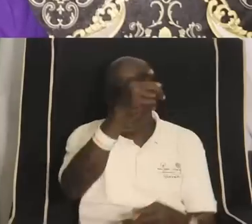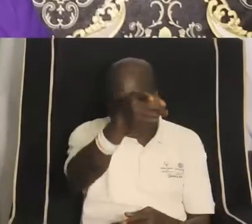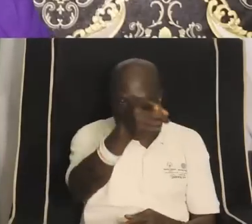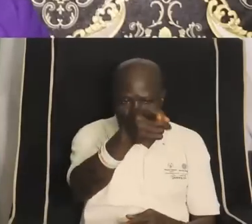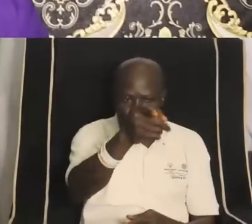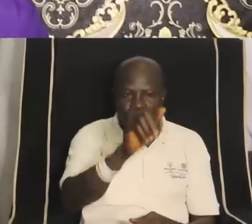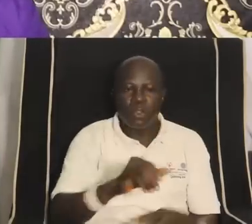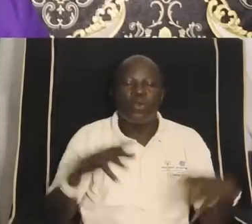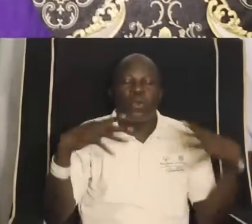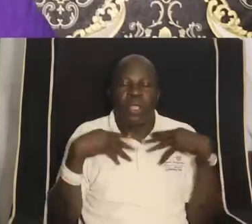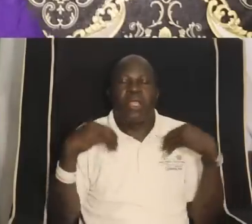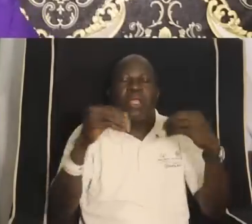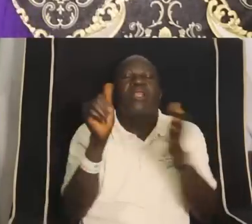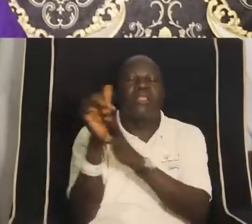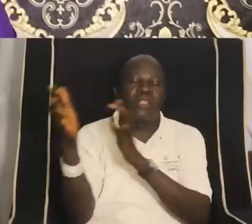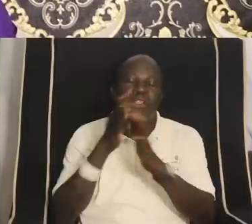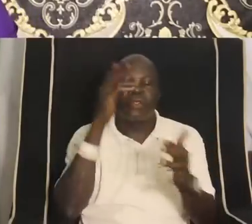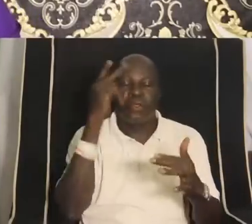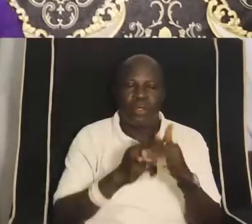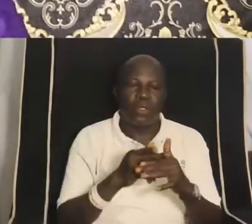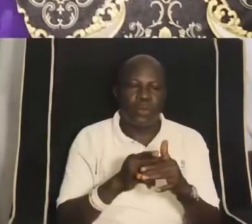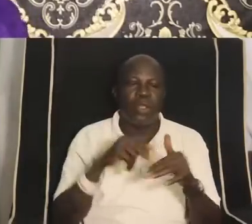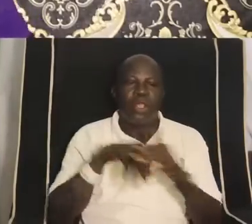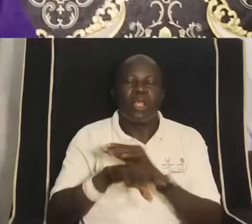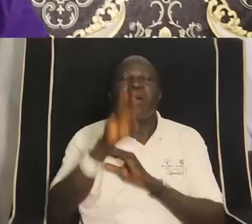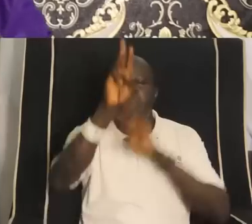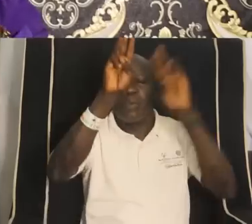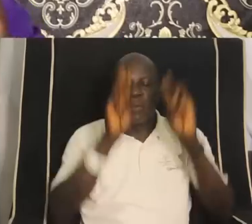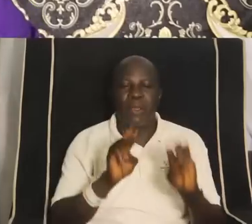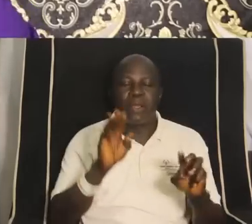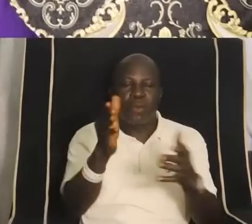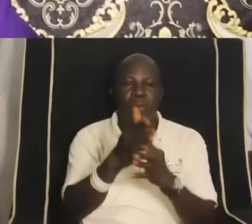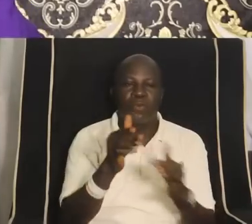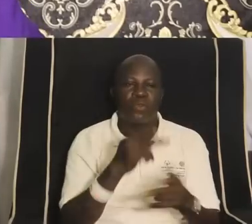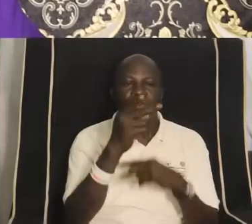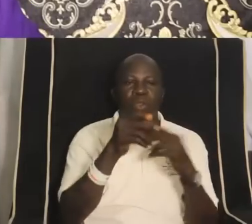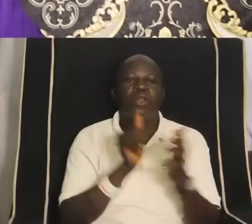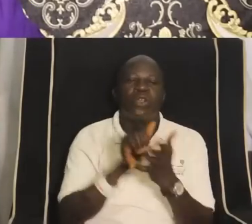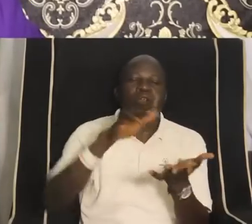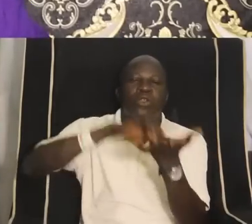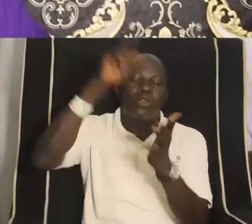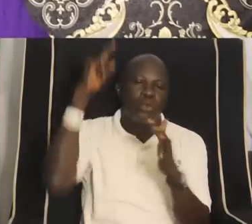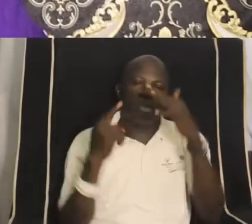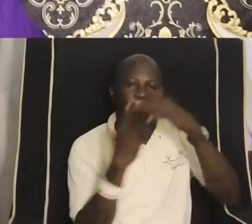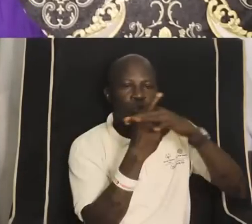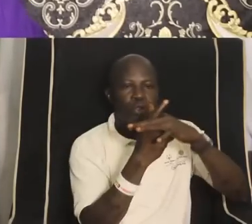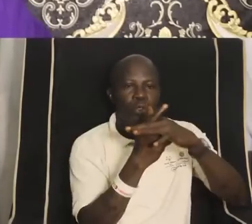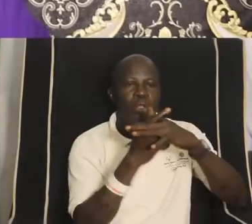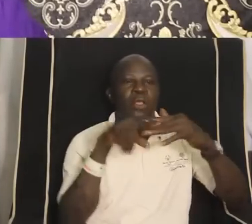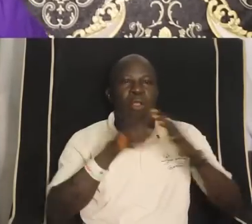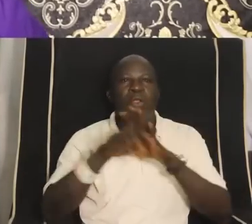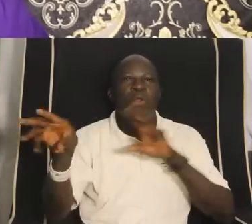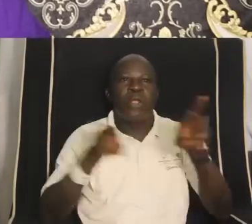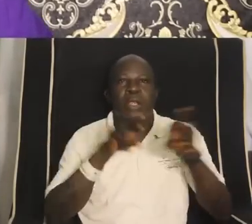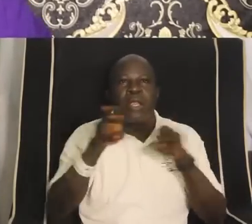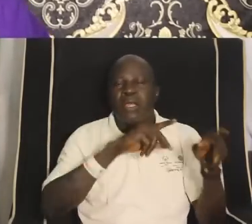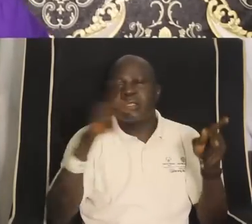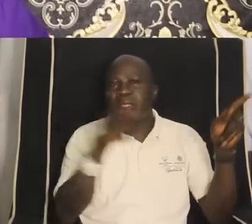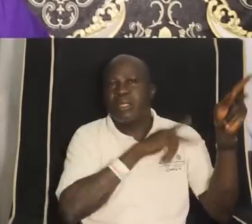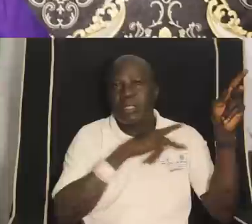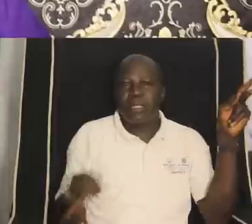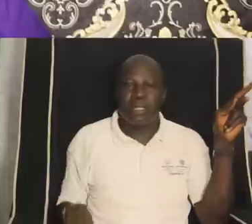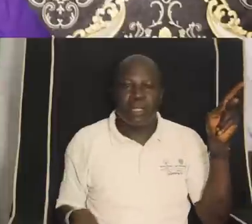lay hands on you. Wa de ba ya no. Amen. Ora be owo. Amen. Ogo ra jade. Amen. Wa de Sebioba.